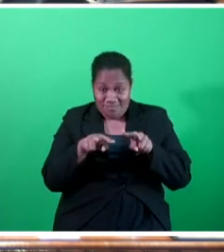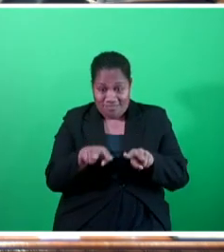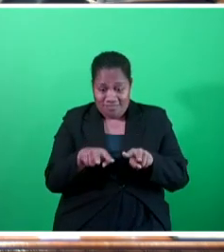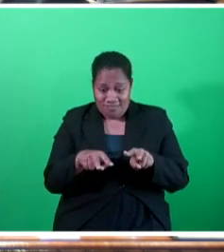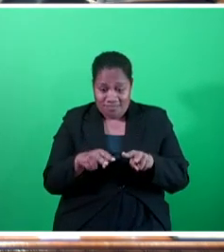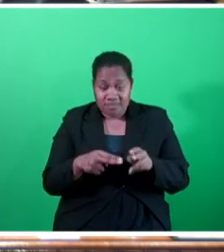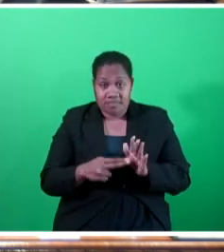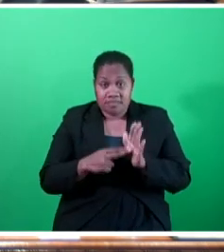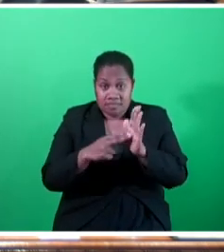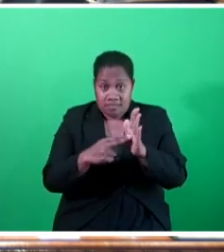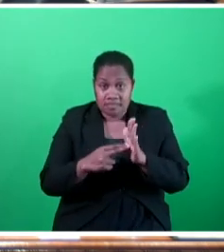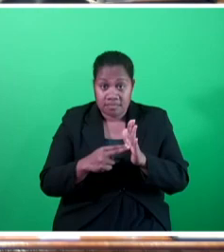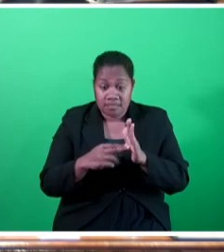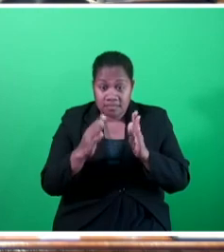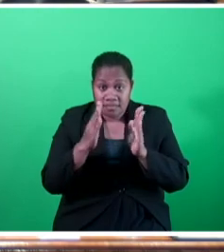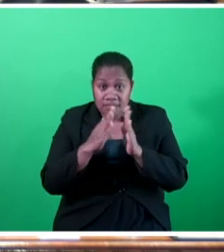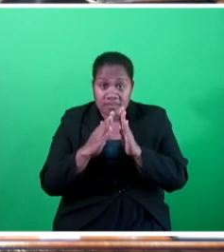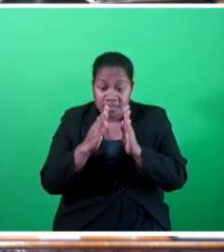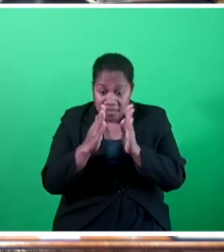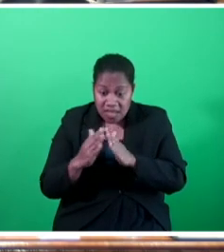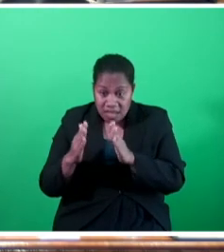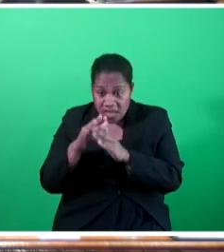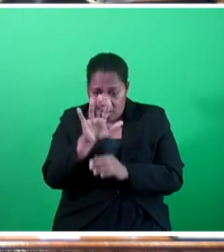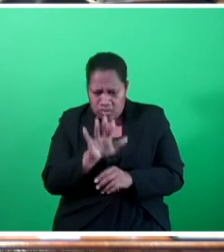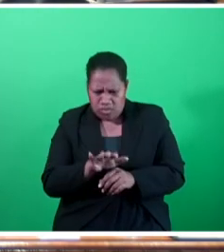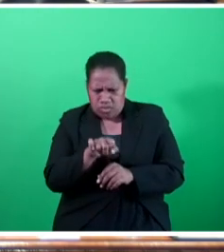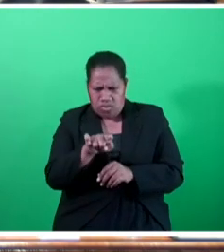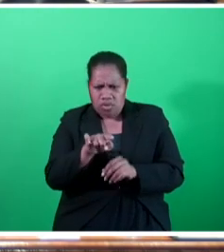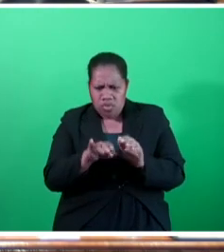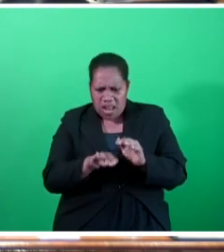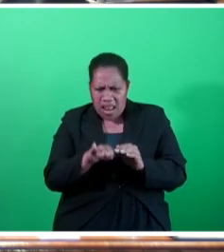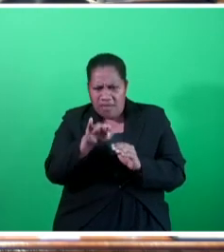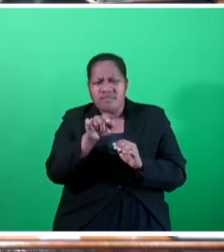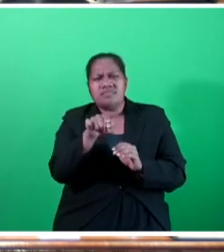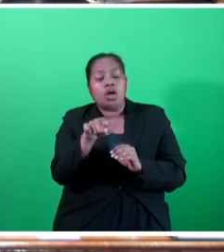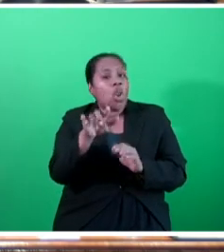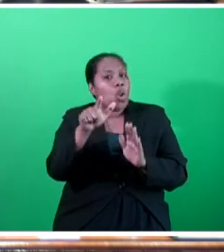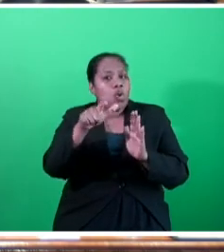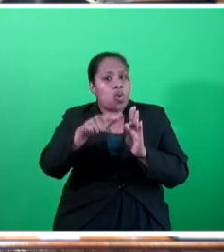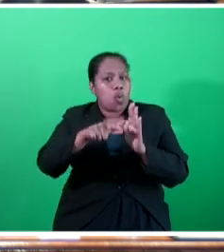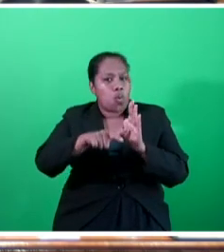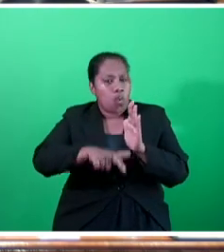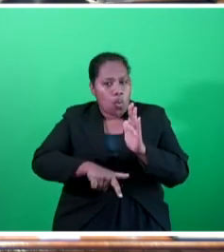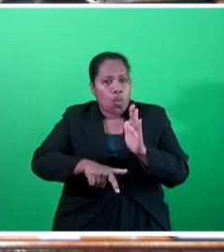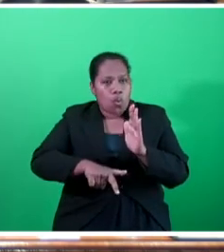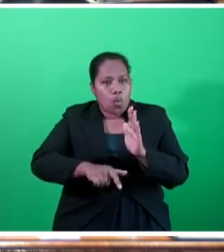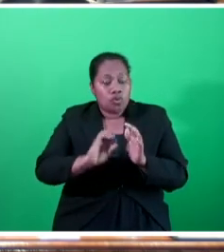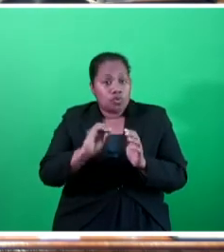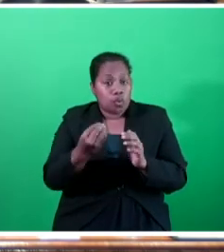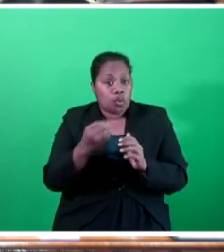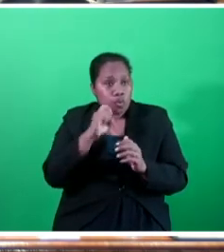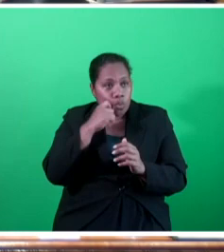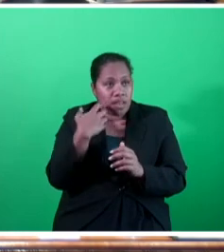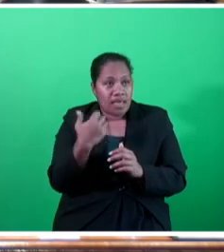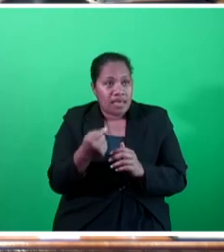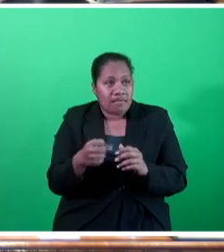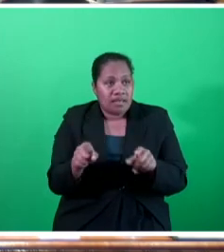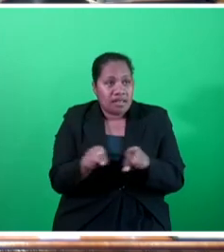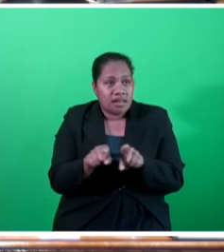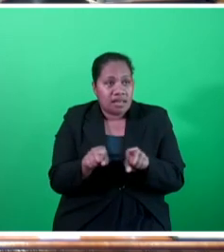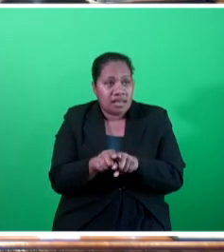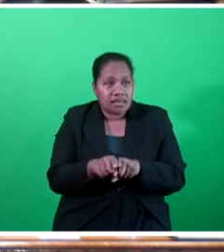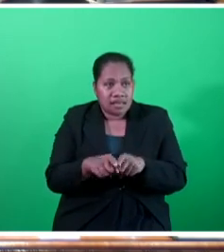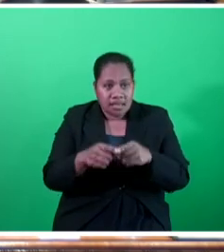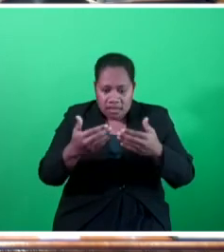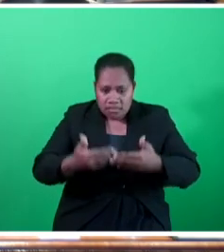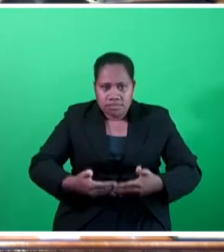Nadi town elevation, it's extremely low. So there'll be a dike. There'll actually be what we call the flap gates, actually to shut the water